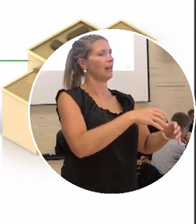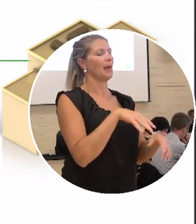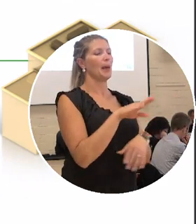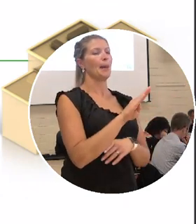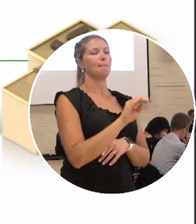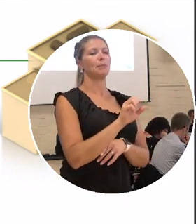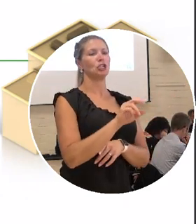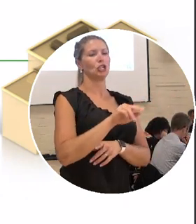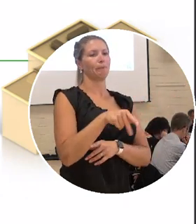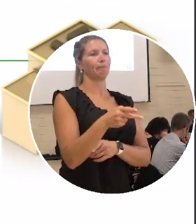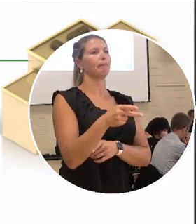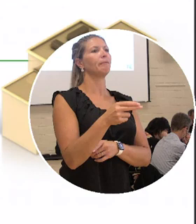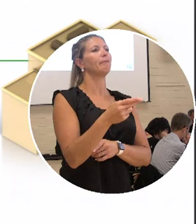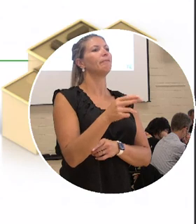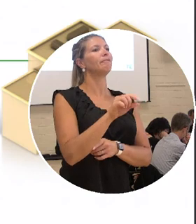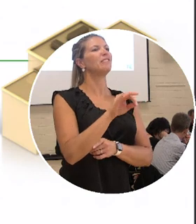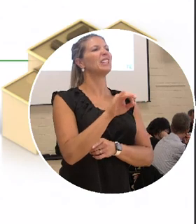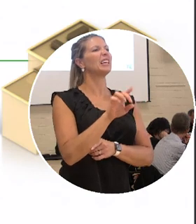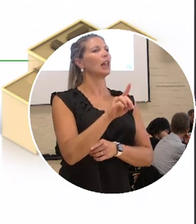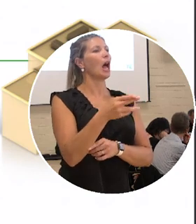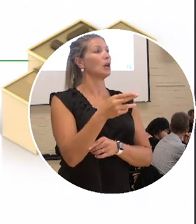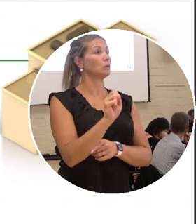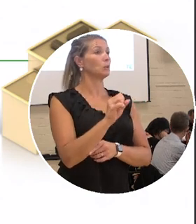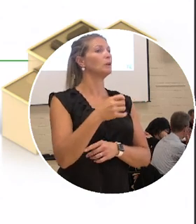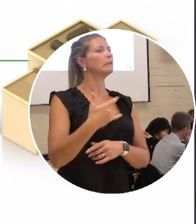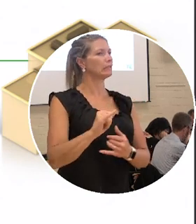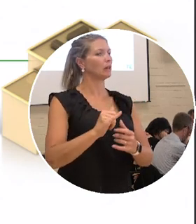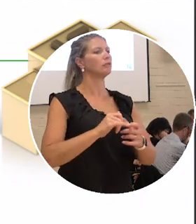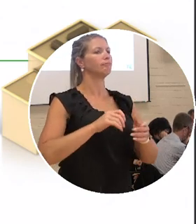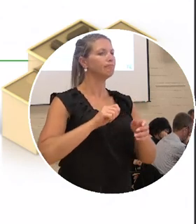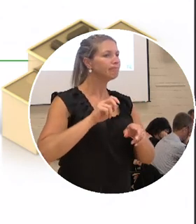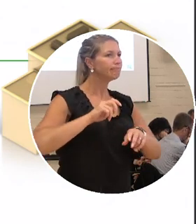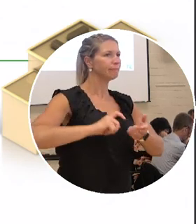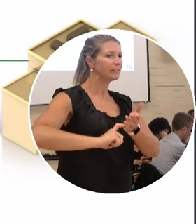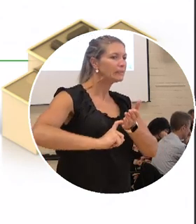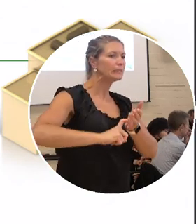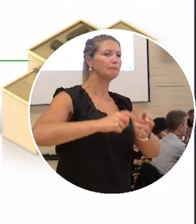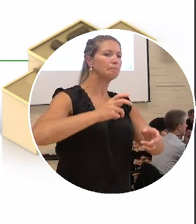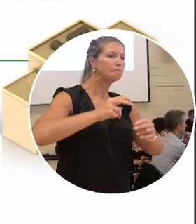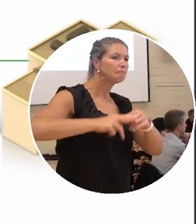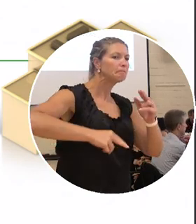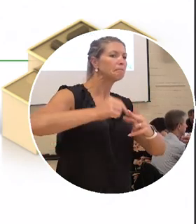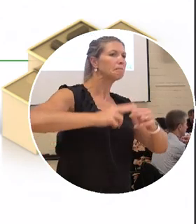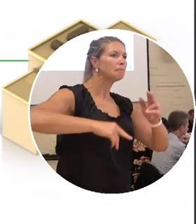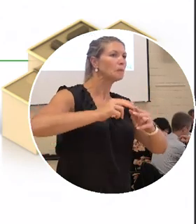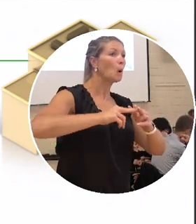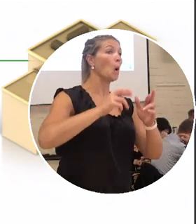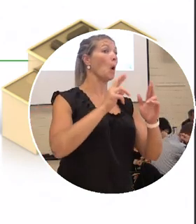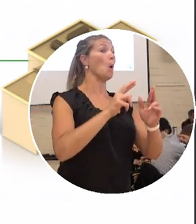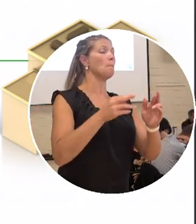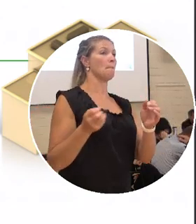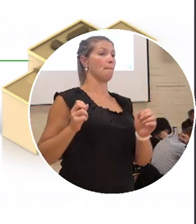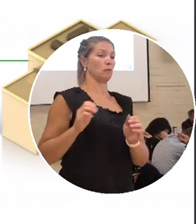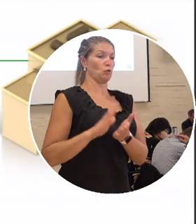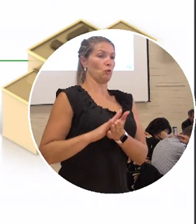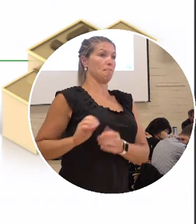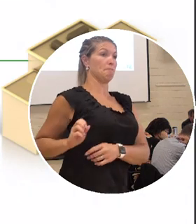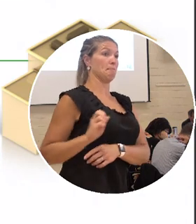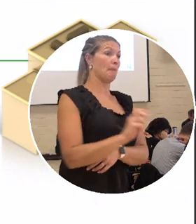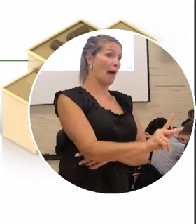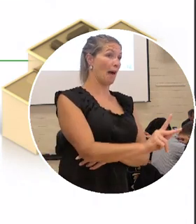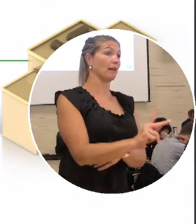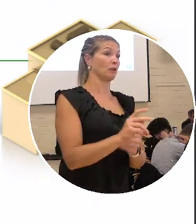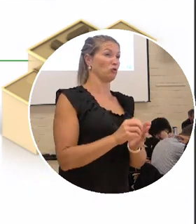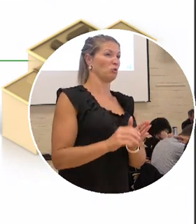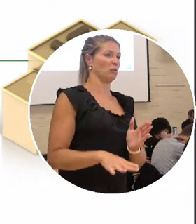Field, work is ongoing. We anticipate reoccupancy in the new year. As